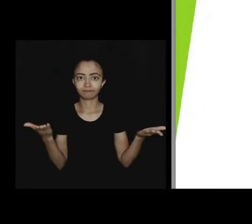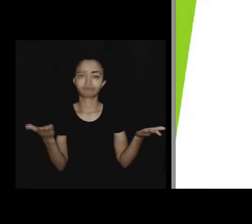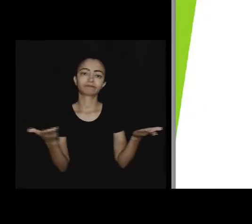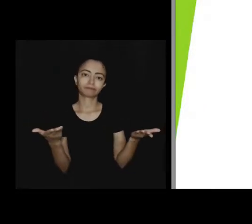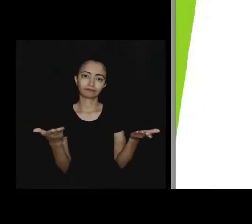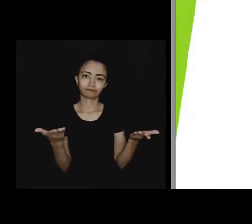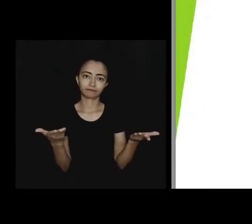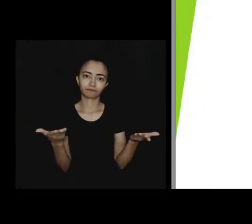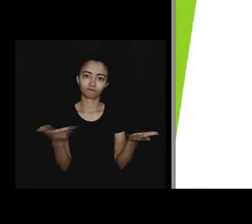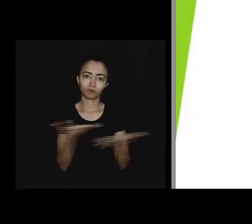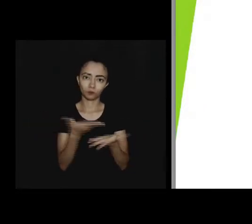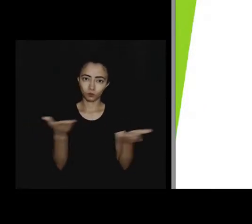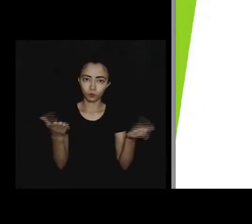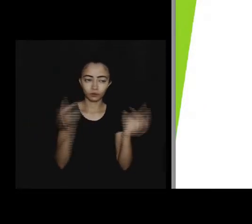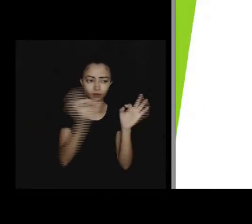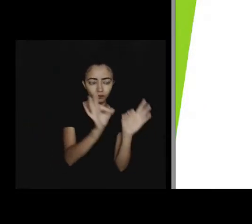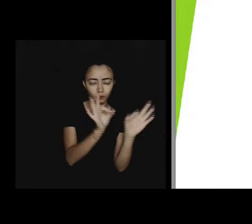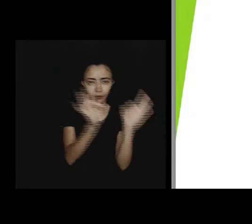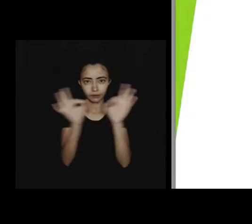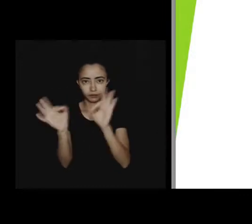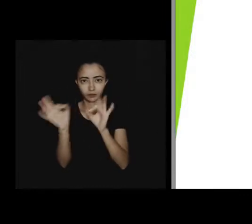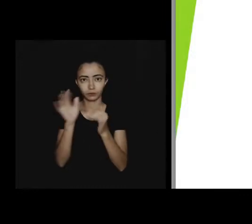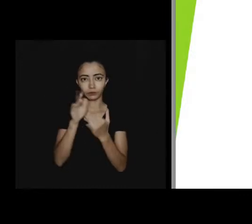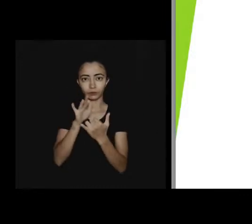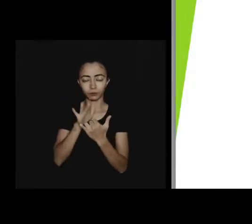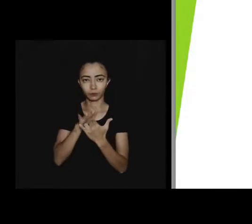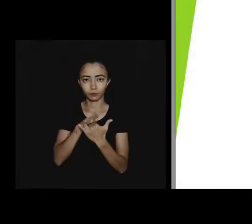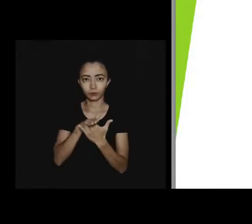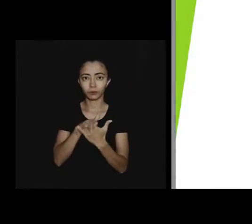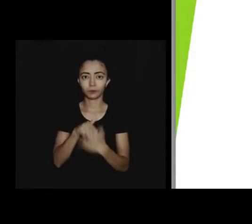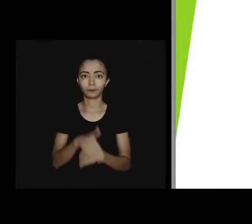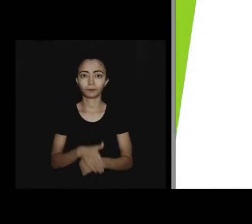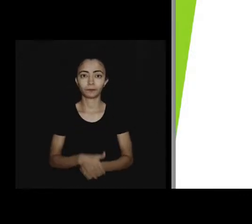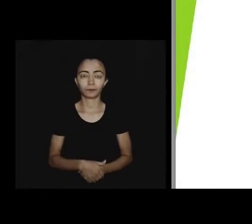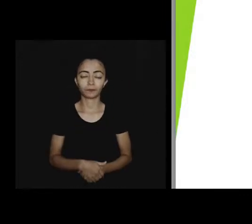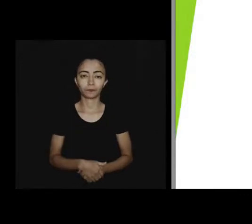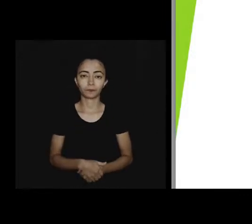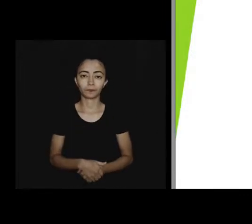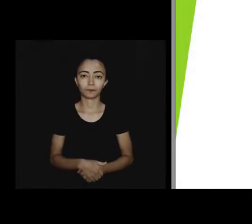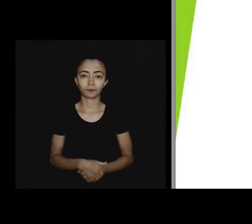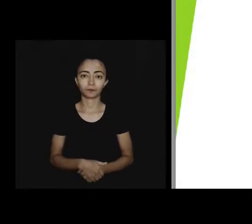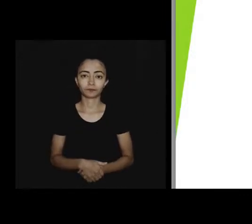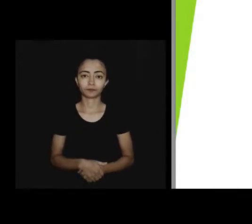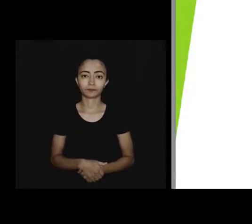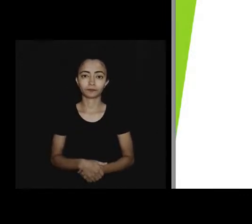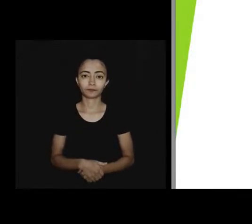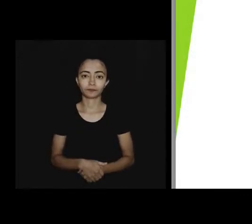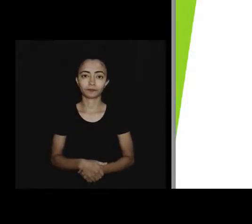for everyone who is here watching us today,